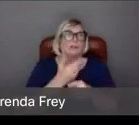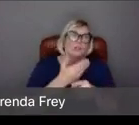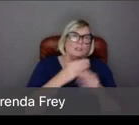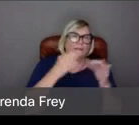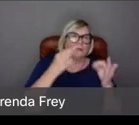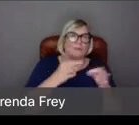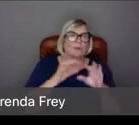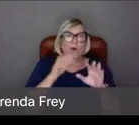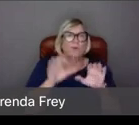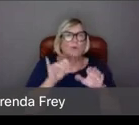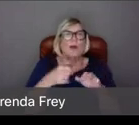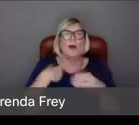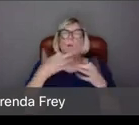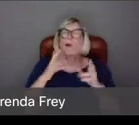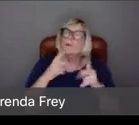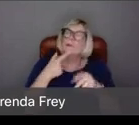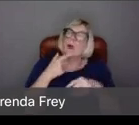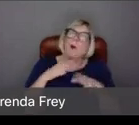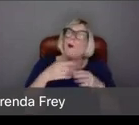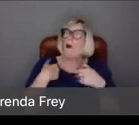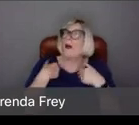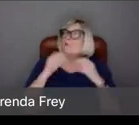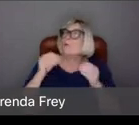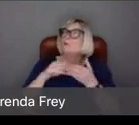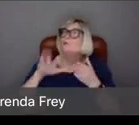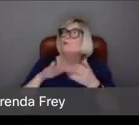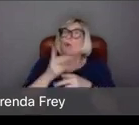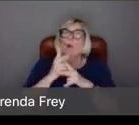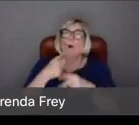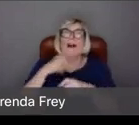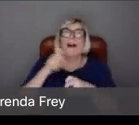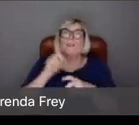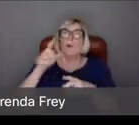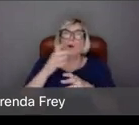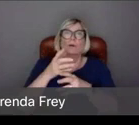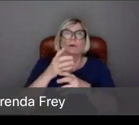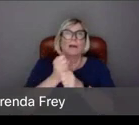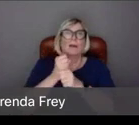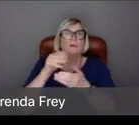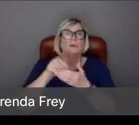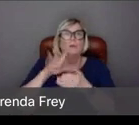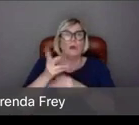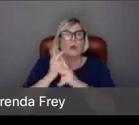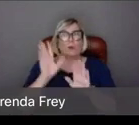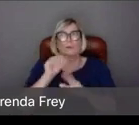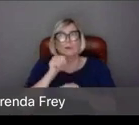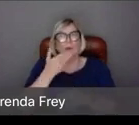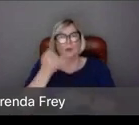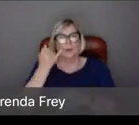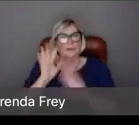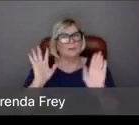I don't want anyone going out and saying, oh no, I don't have a student loan, I better go get one. Absolutely. Right. It's not a good idea.